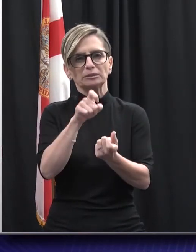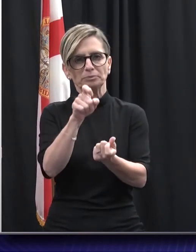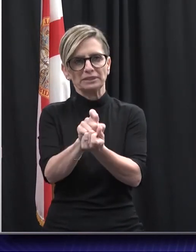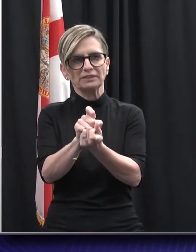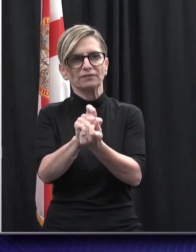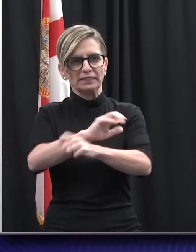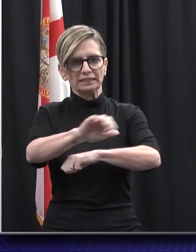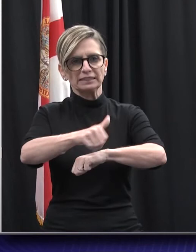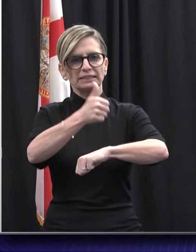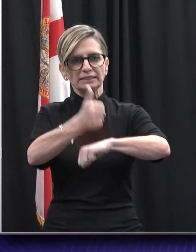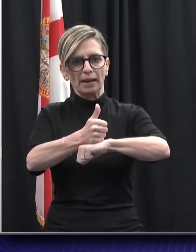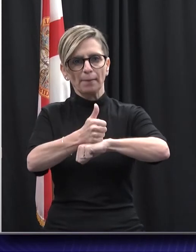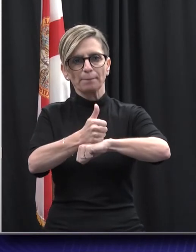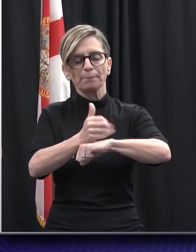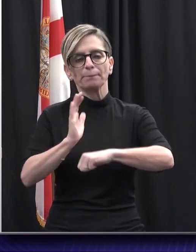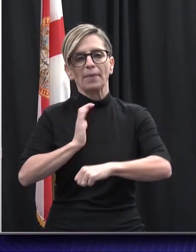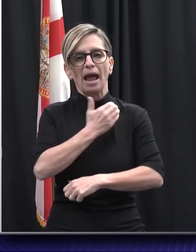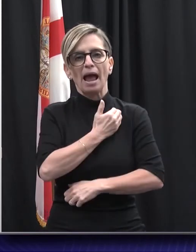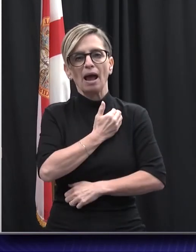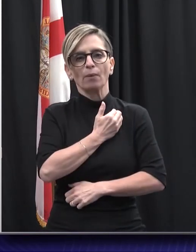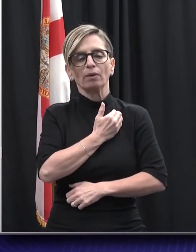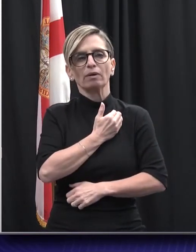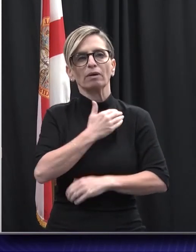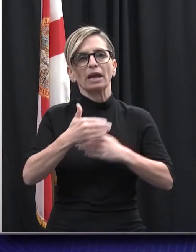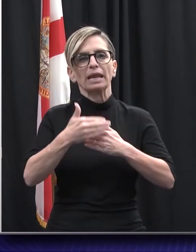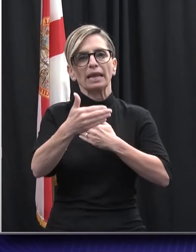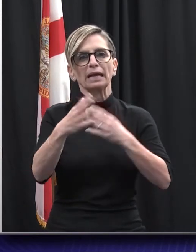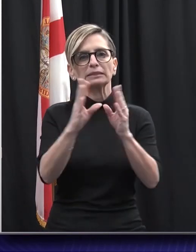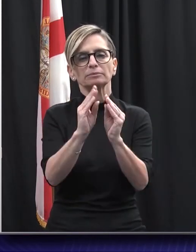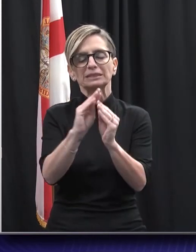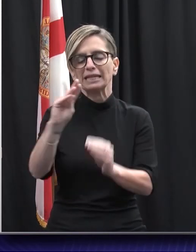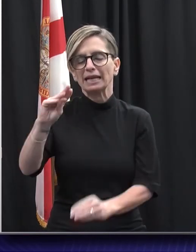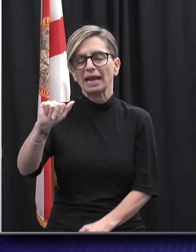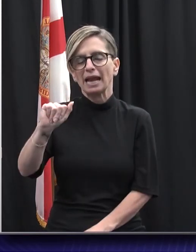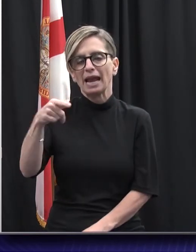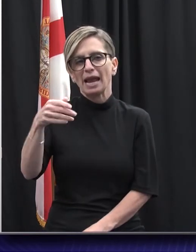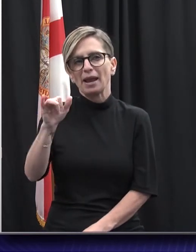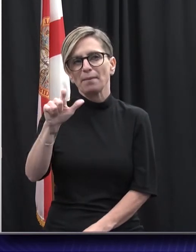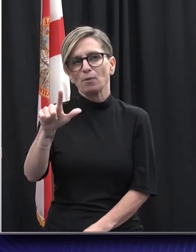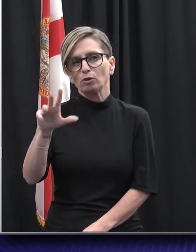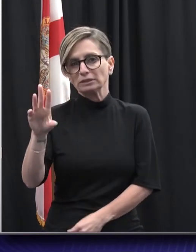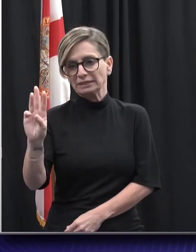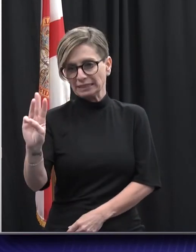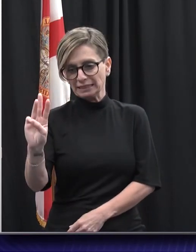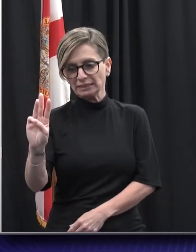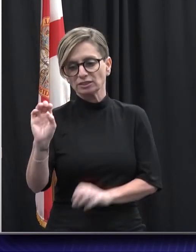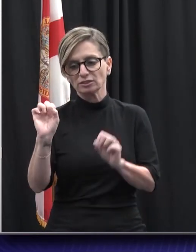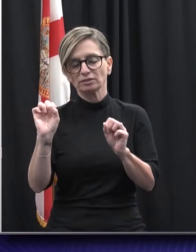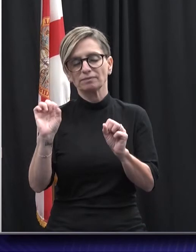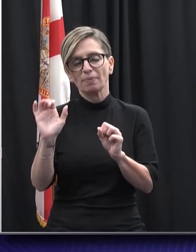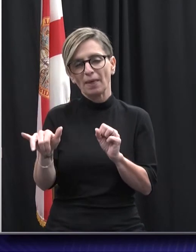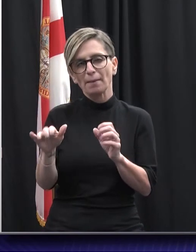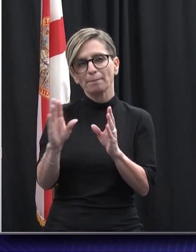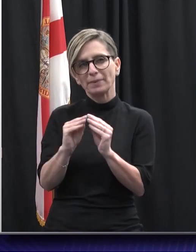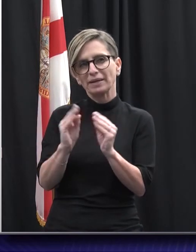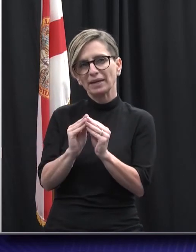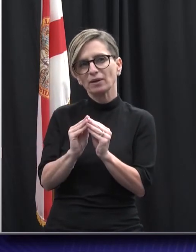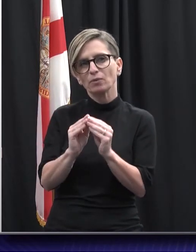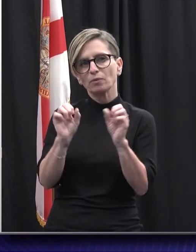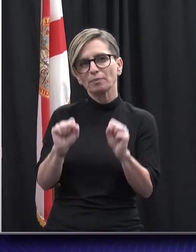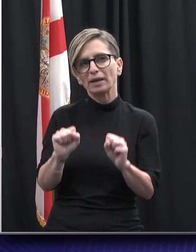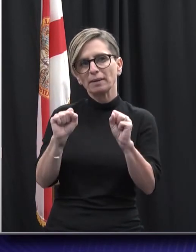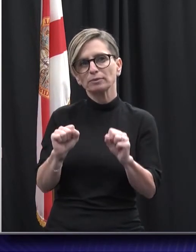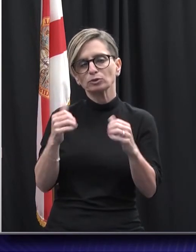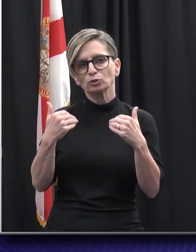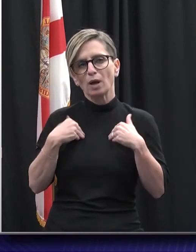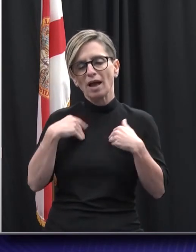our next meeting on April 6th. We'll probably refine it a little bit more so we can make sure that public input can be had if people can come